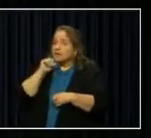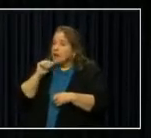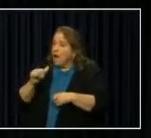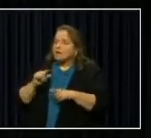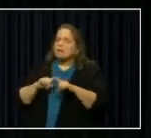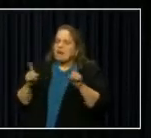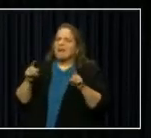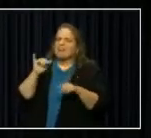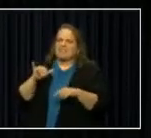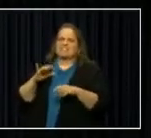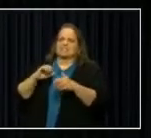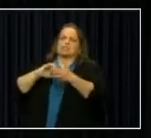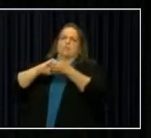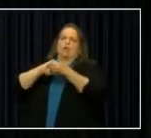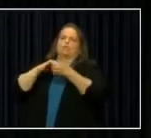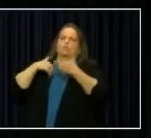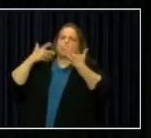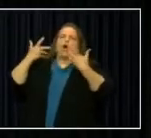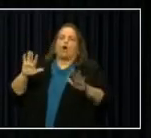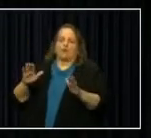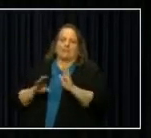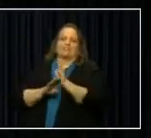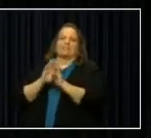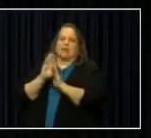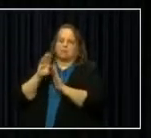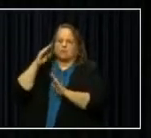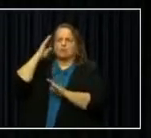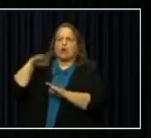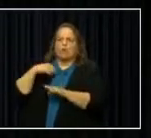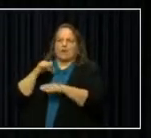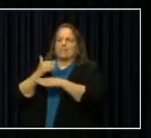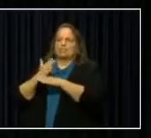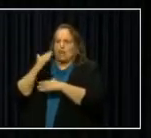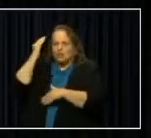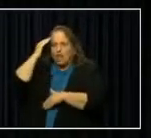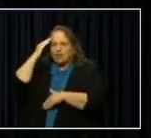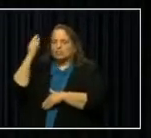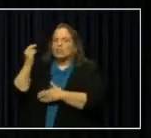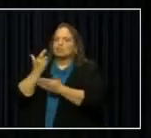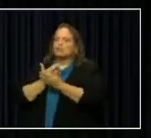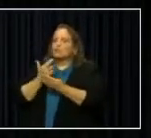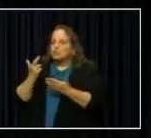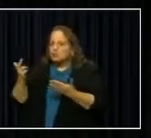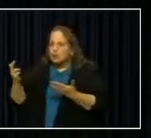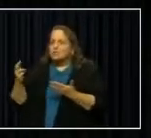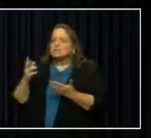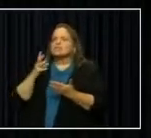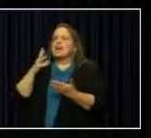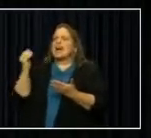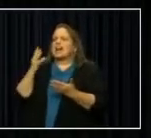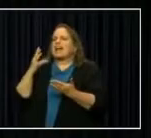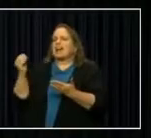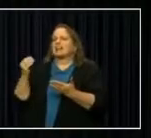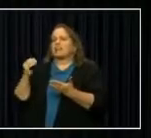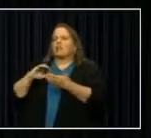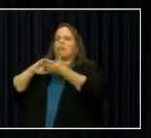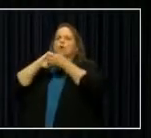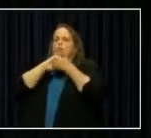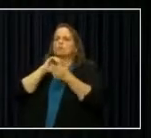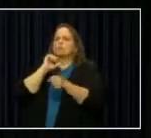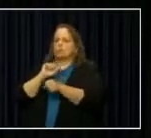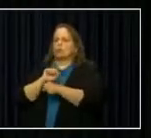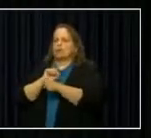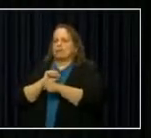but this is the partnership where we know that we can share knowledge and share resources and that the partnership is